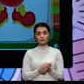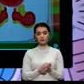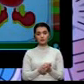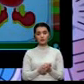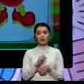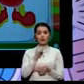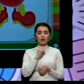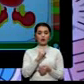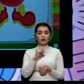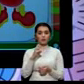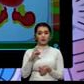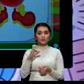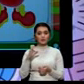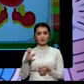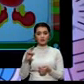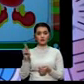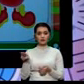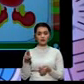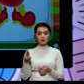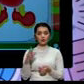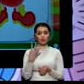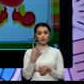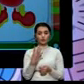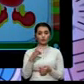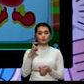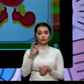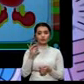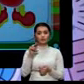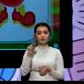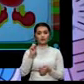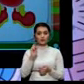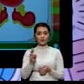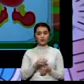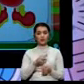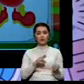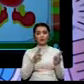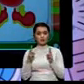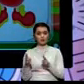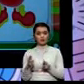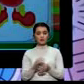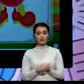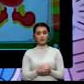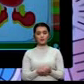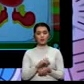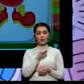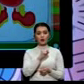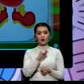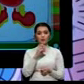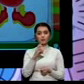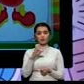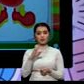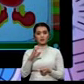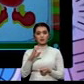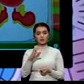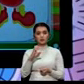Demak, A, B, C, D to'rt burchak. Keyingisi esa A, B,